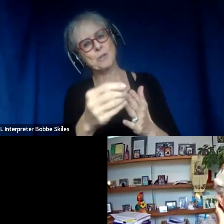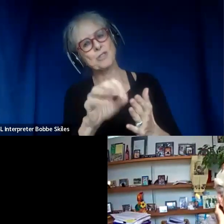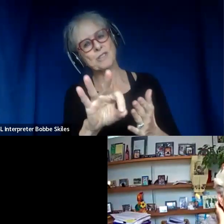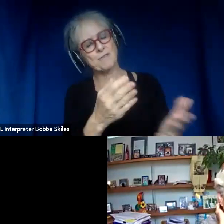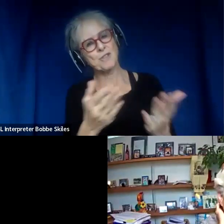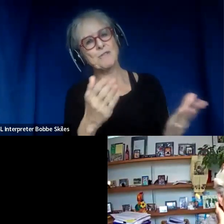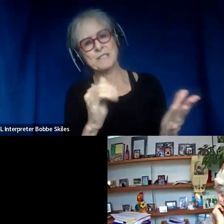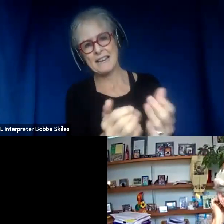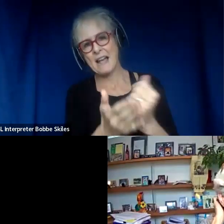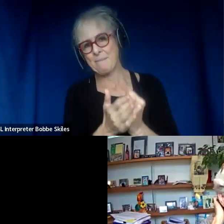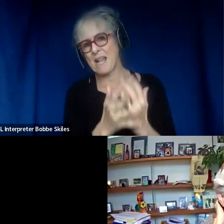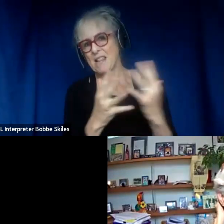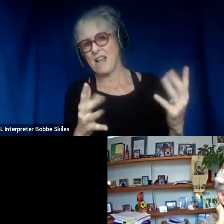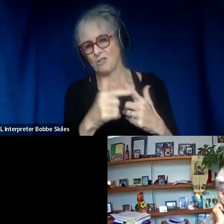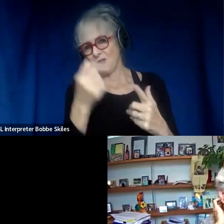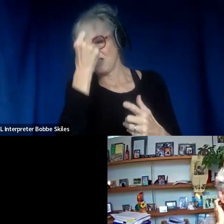to hear that one.